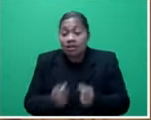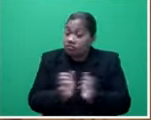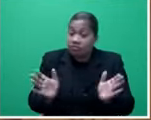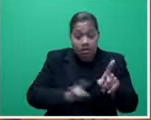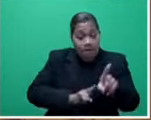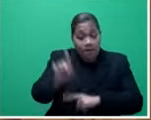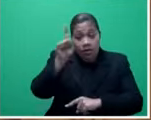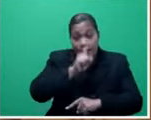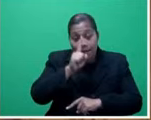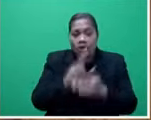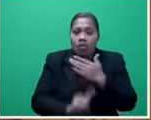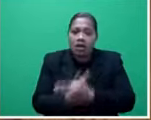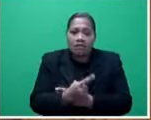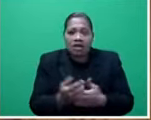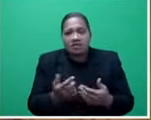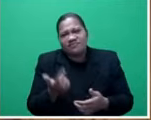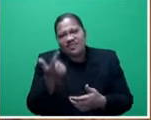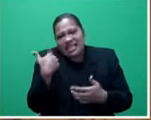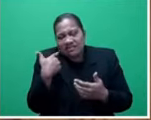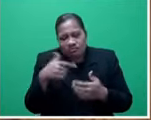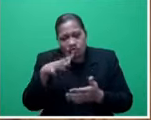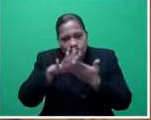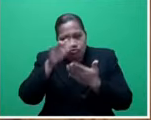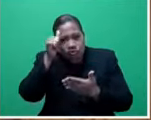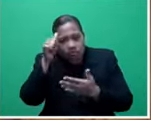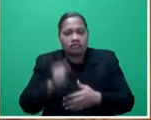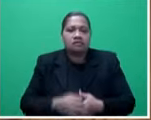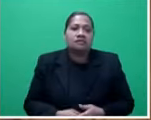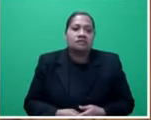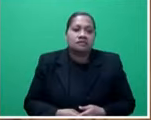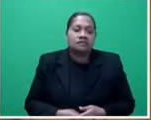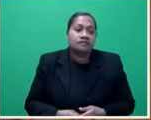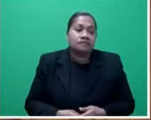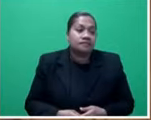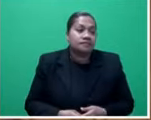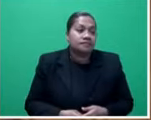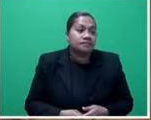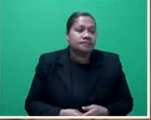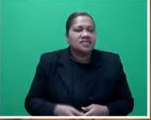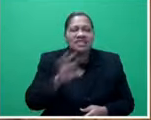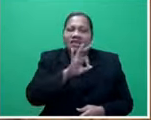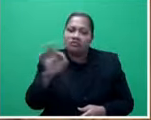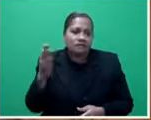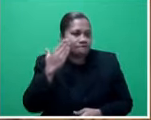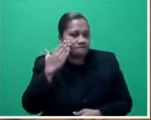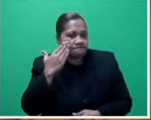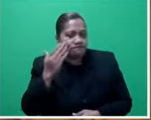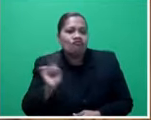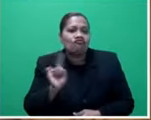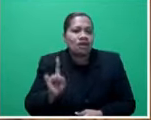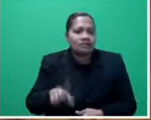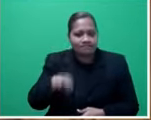people lack knowledge on the type of disabilities in Fiji and consequently are not aware of what is